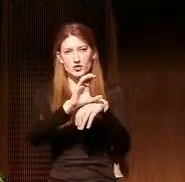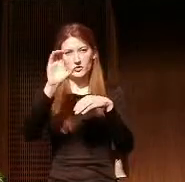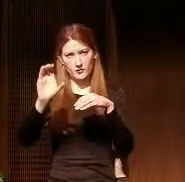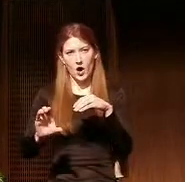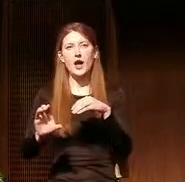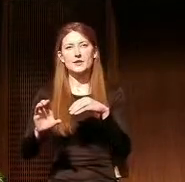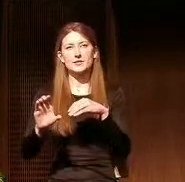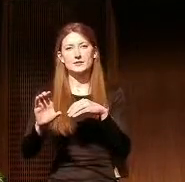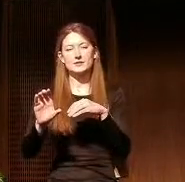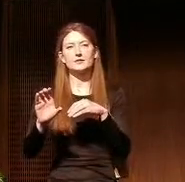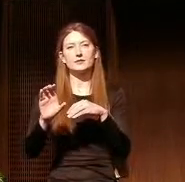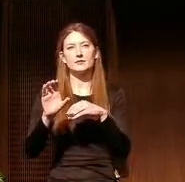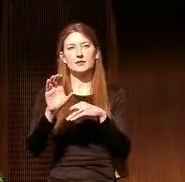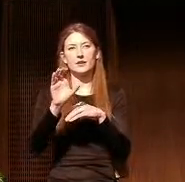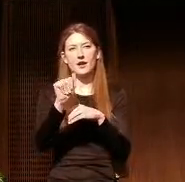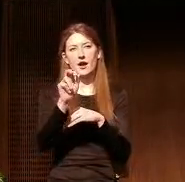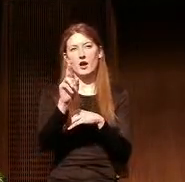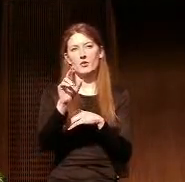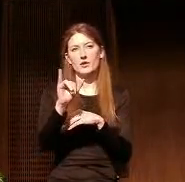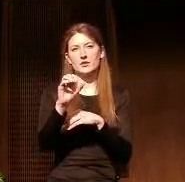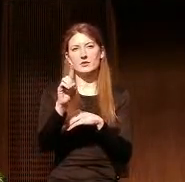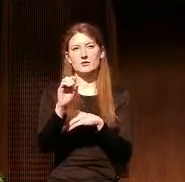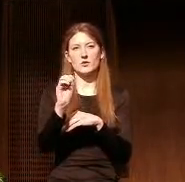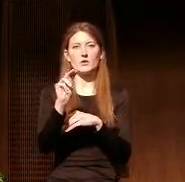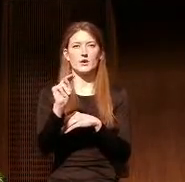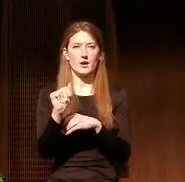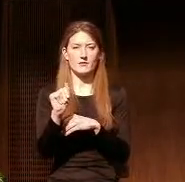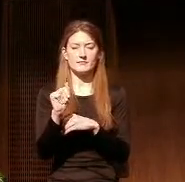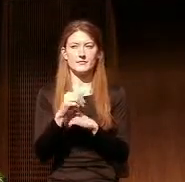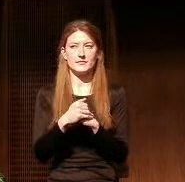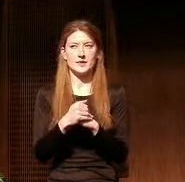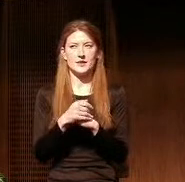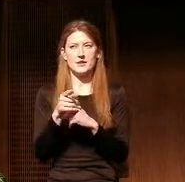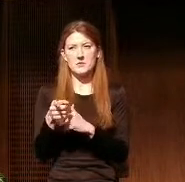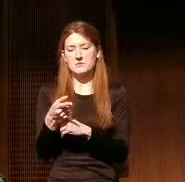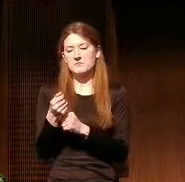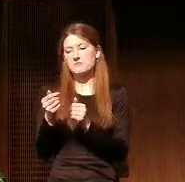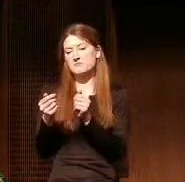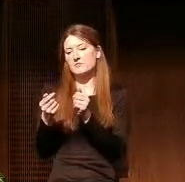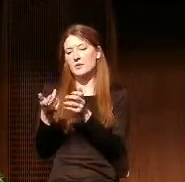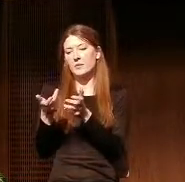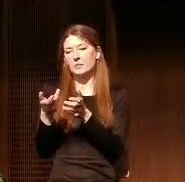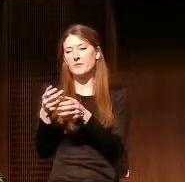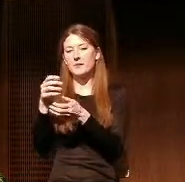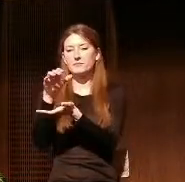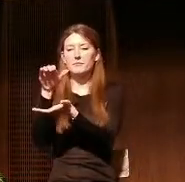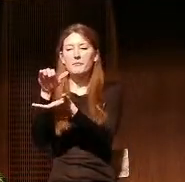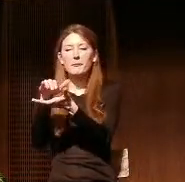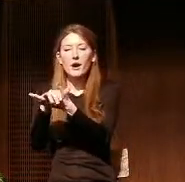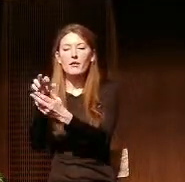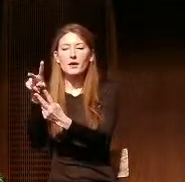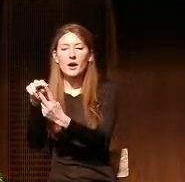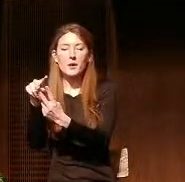a young married couple with small children. And Virgil served as a deacon of the